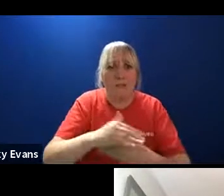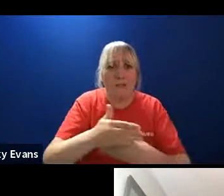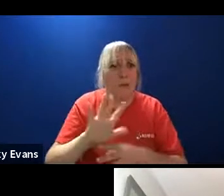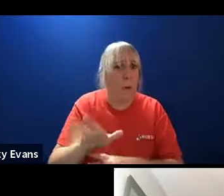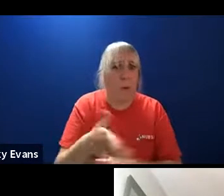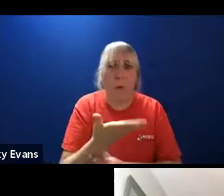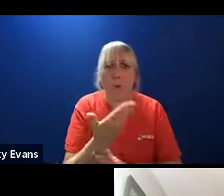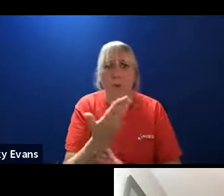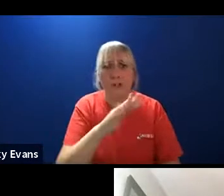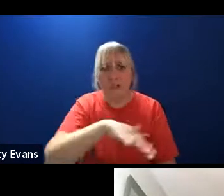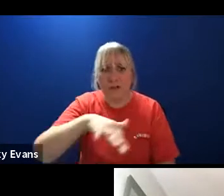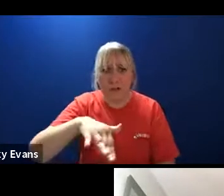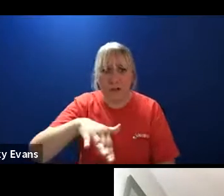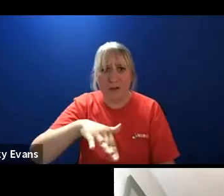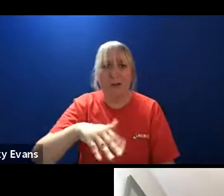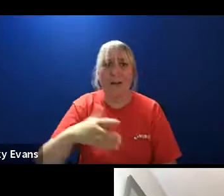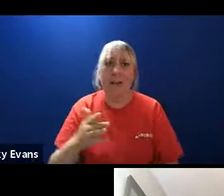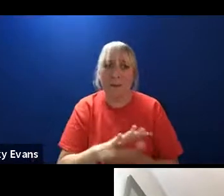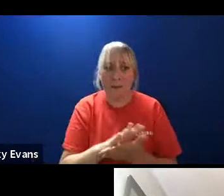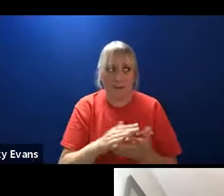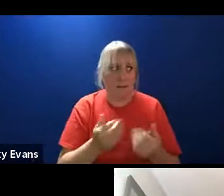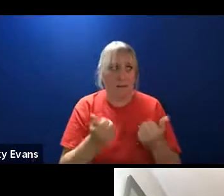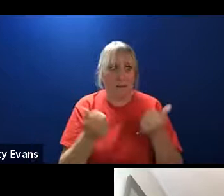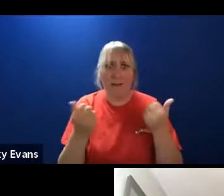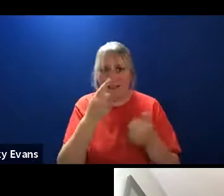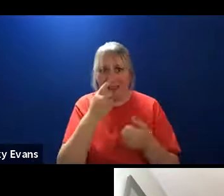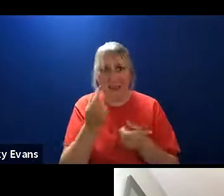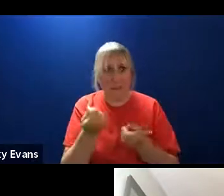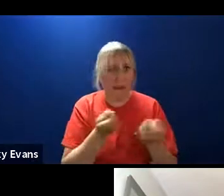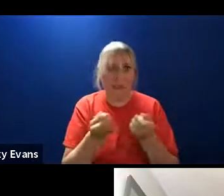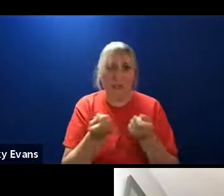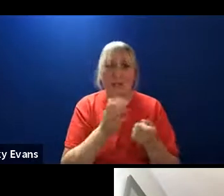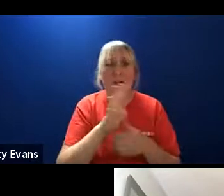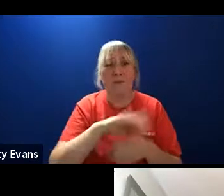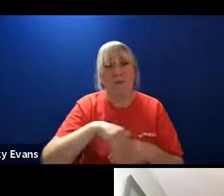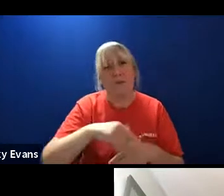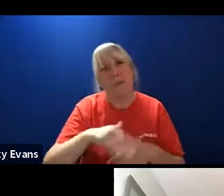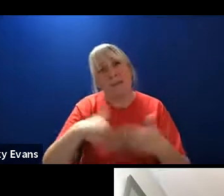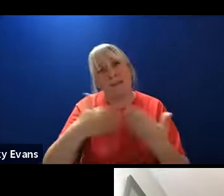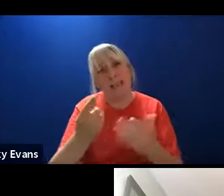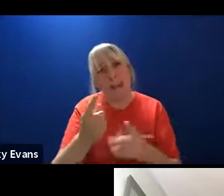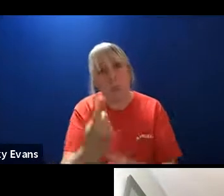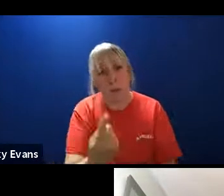Italy, so that they can manage from day one when they were at home.